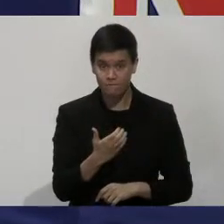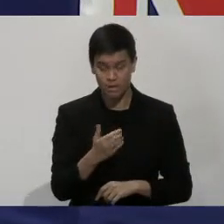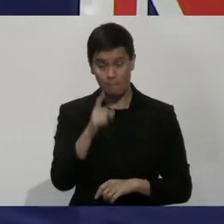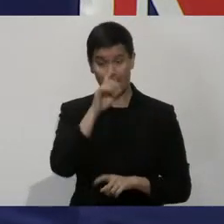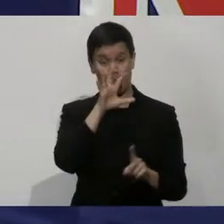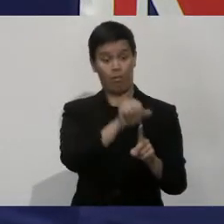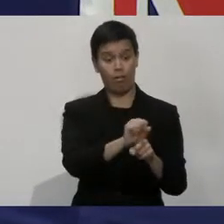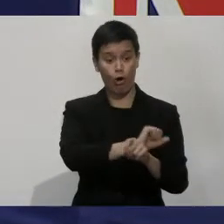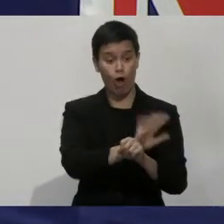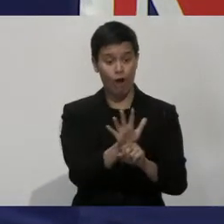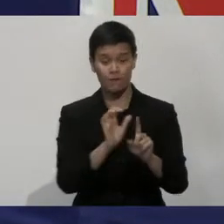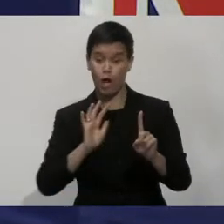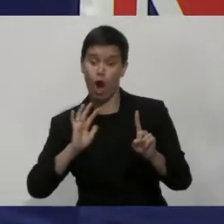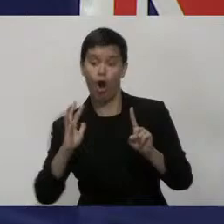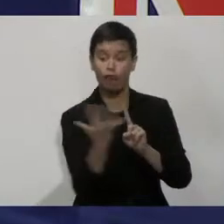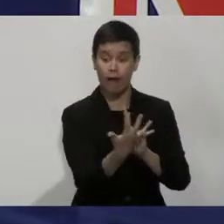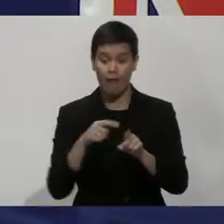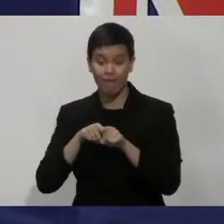good shape, so that will be helpful.